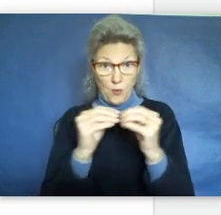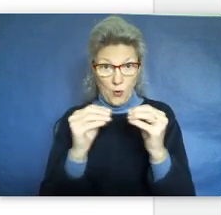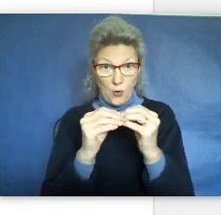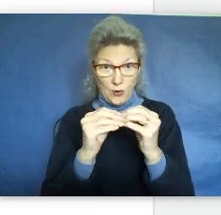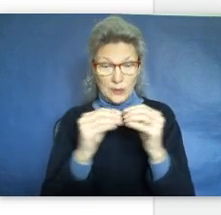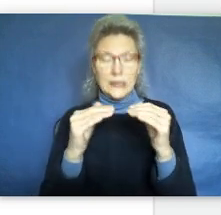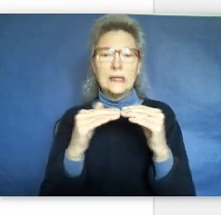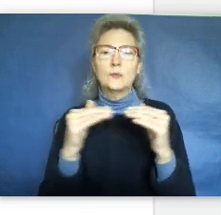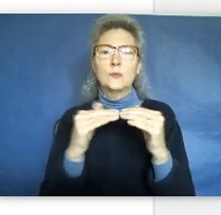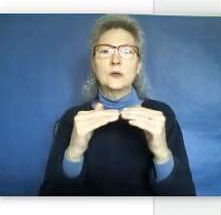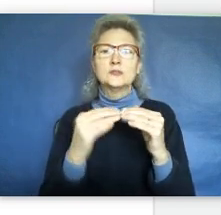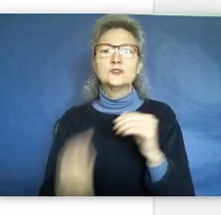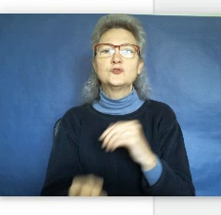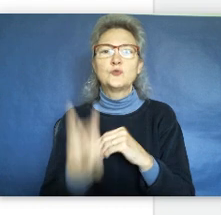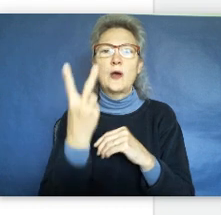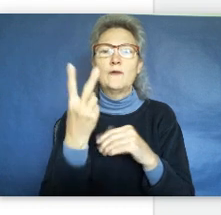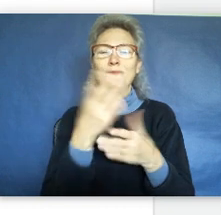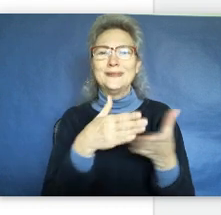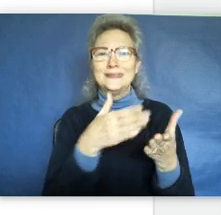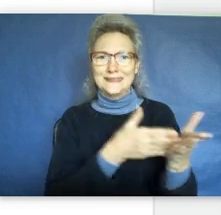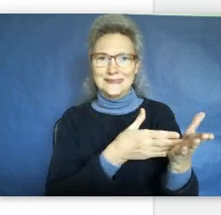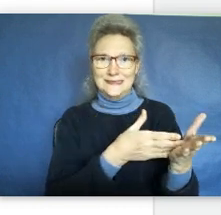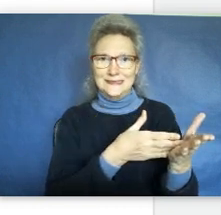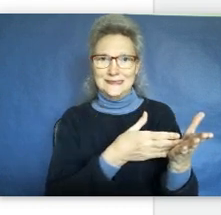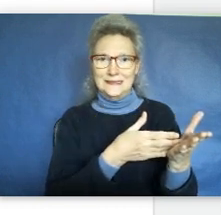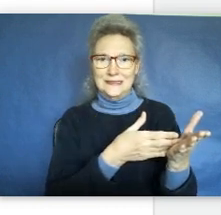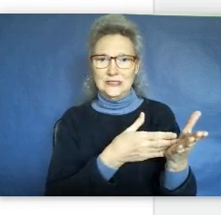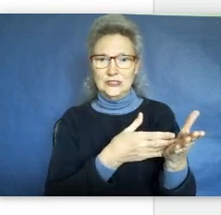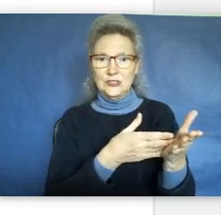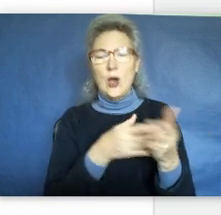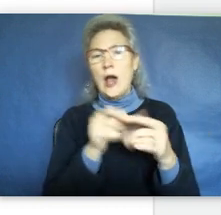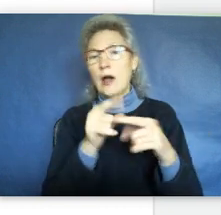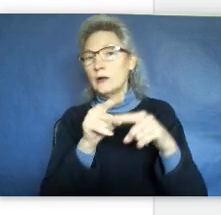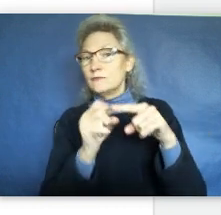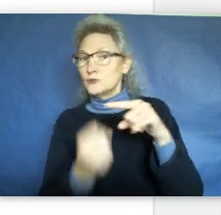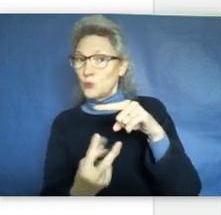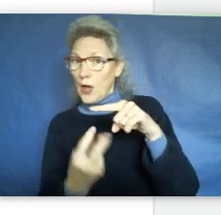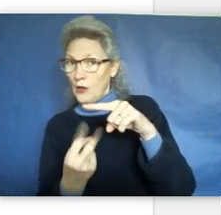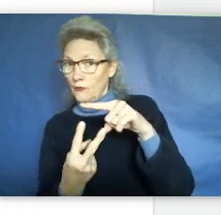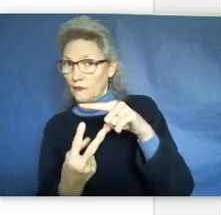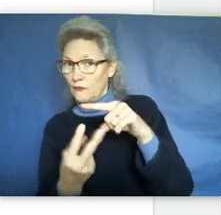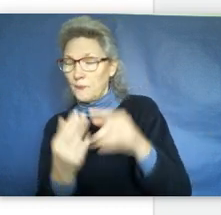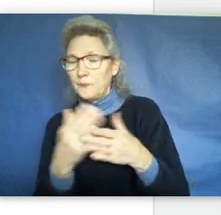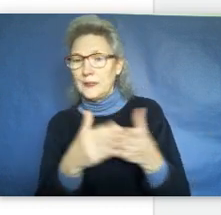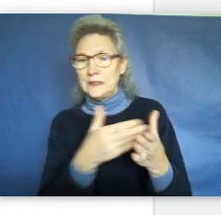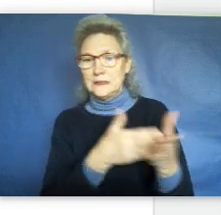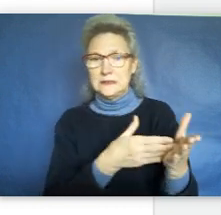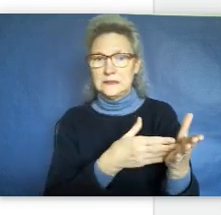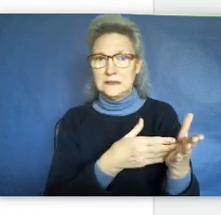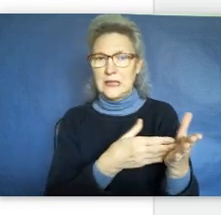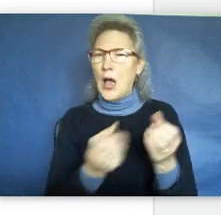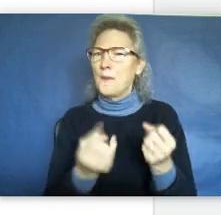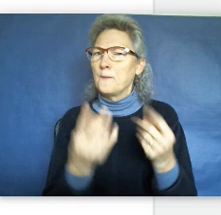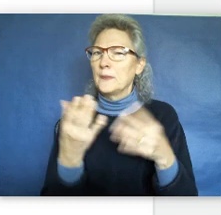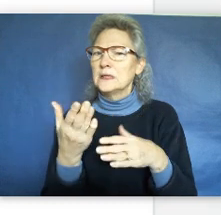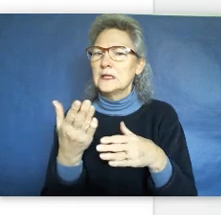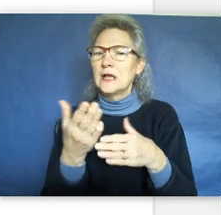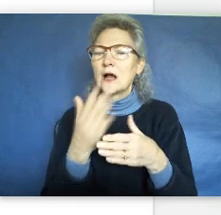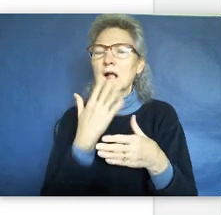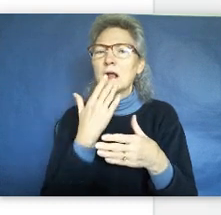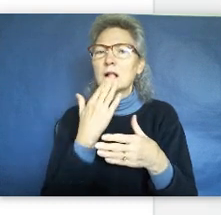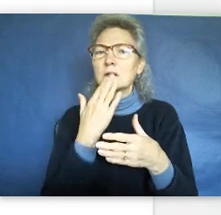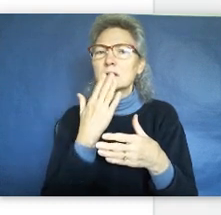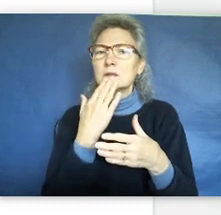here is 12 pieces. So out of 12 pieces, how many are shaded